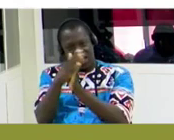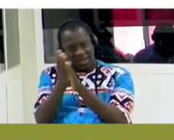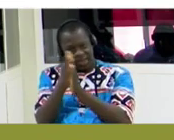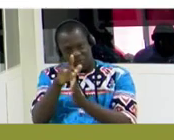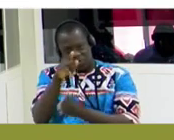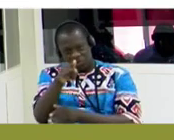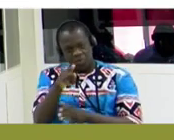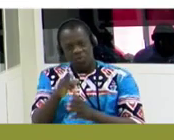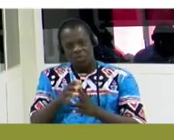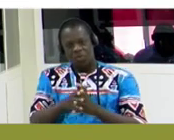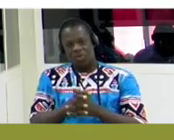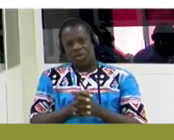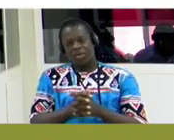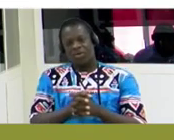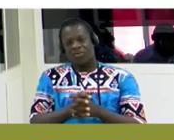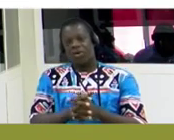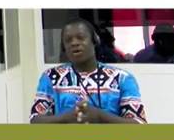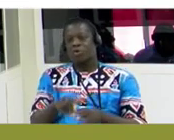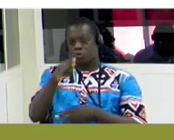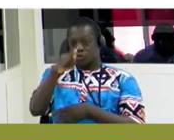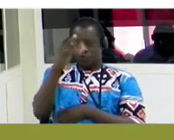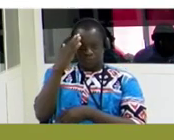You know, July 22nd,